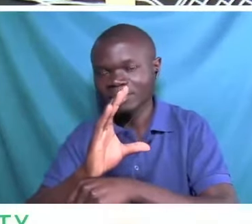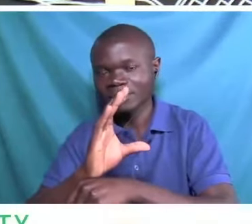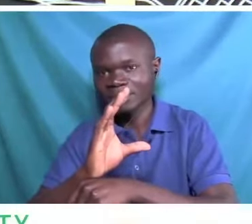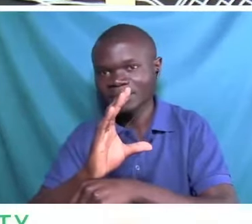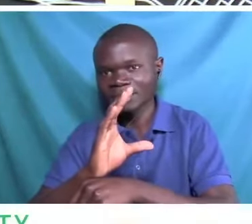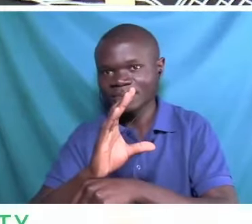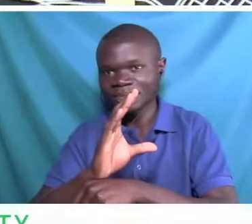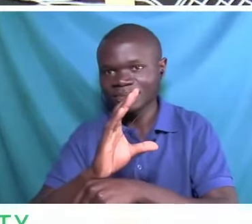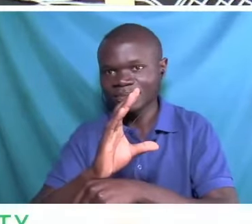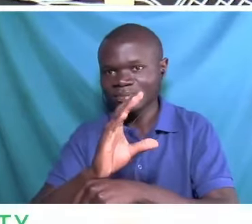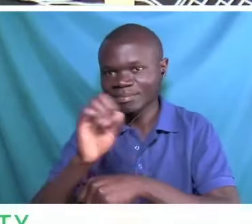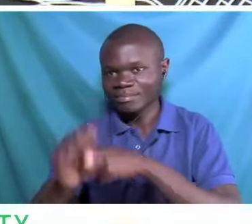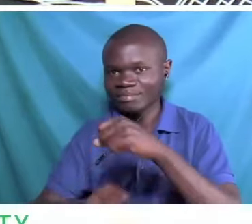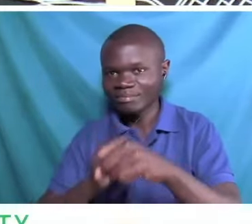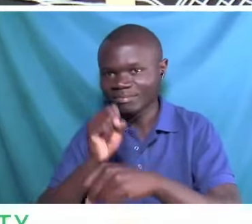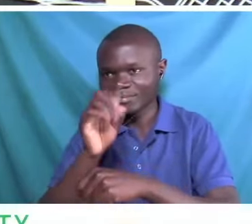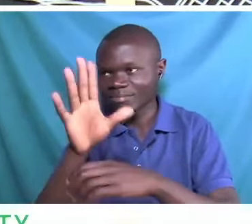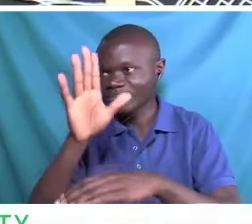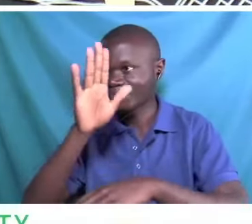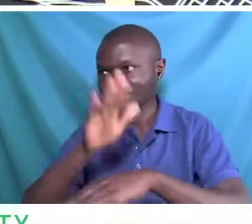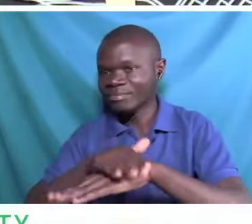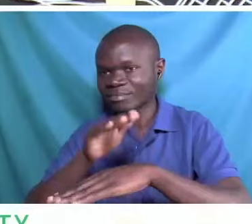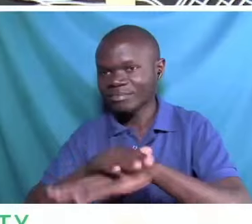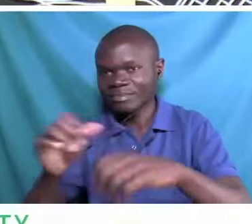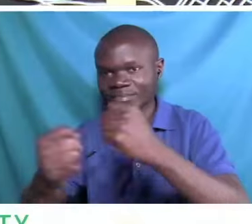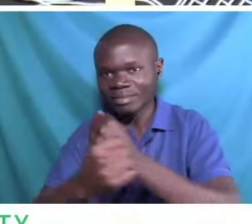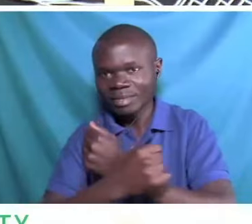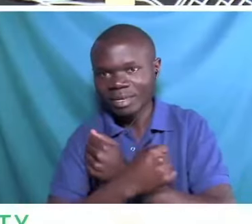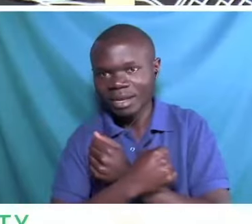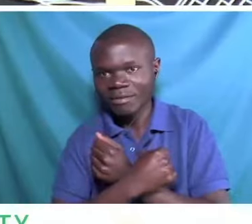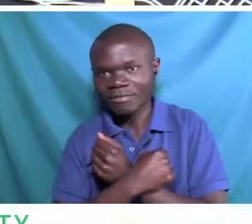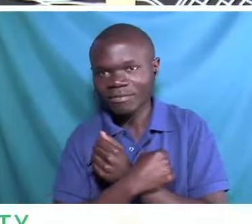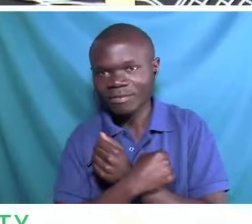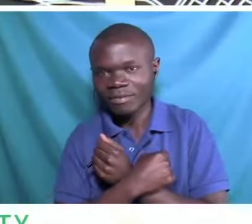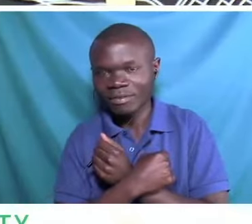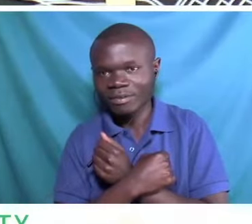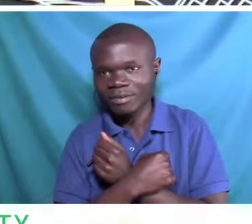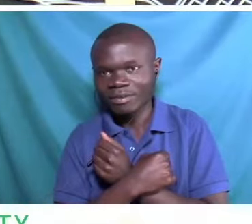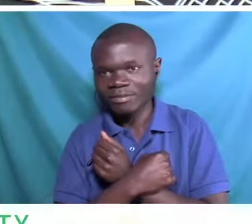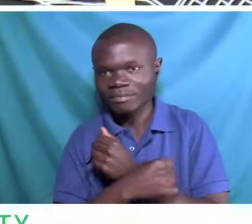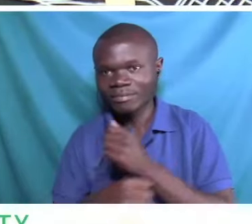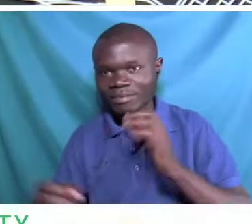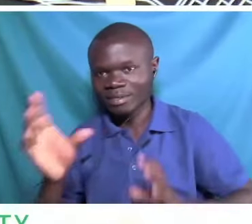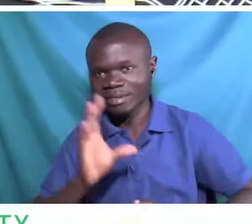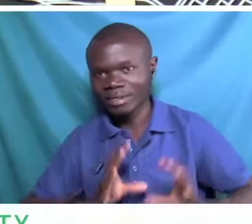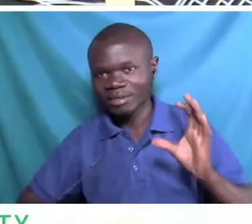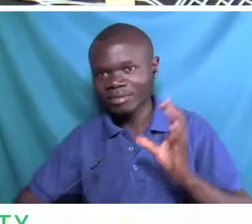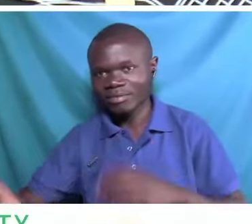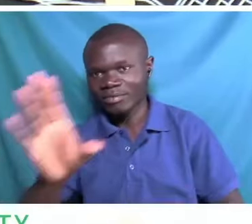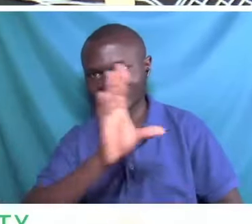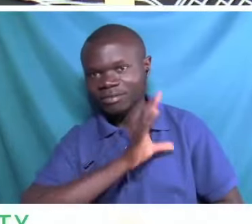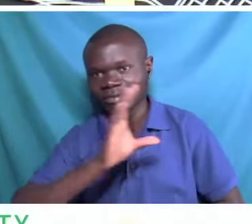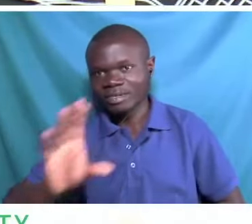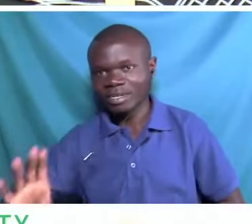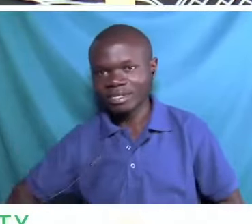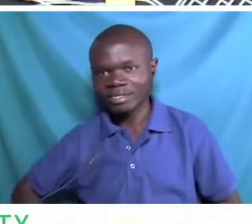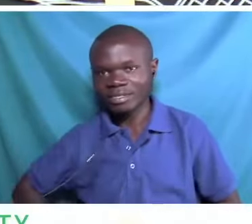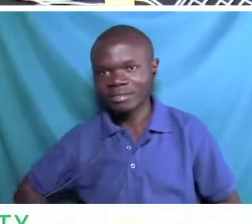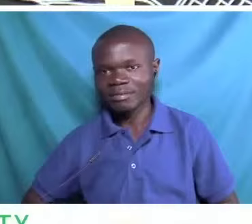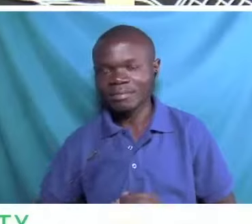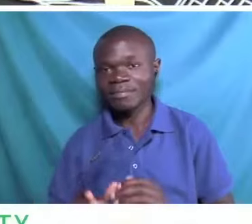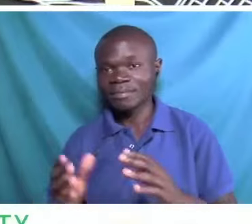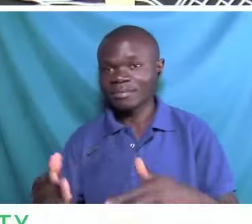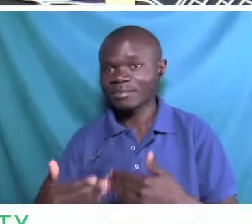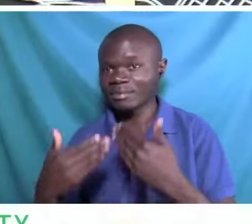to display your goodness and your love and the character of Christ. We